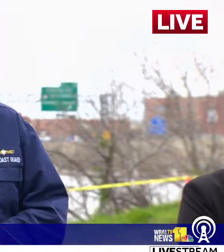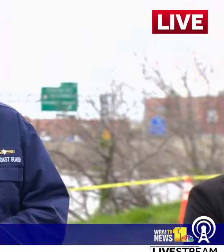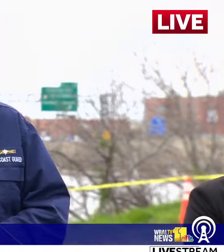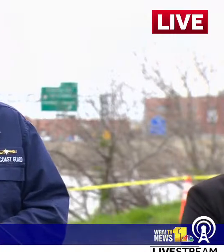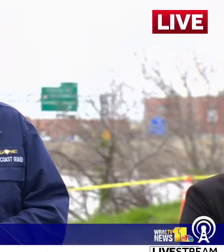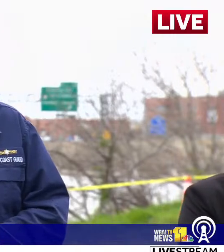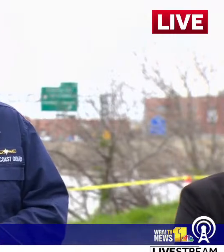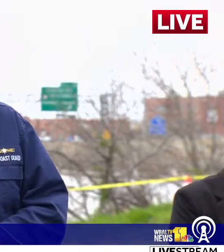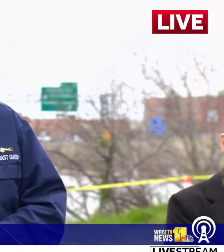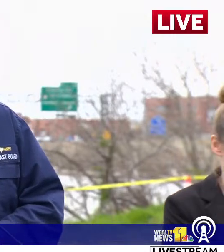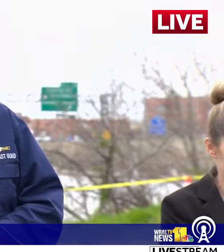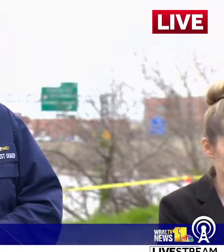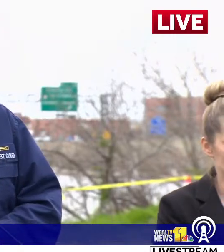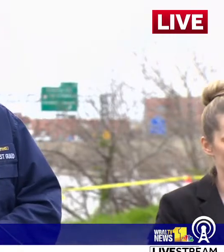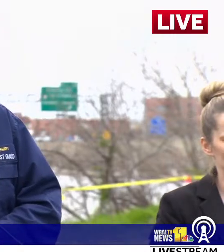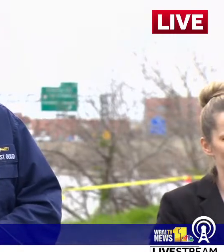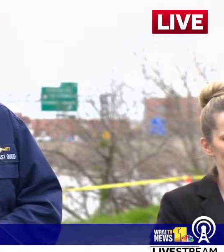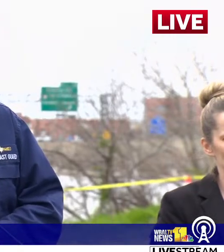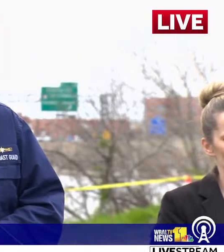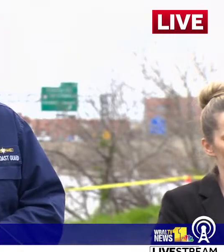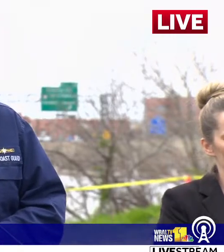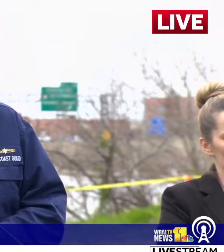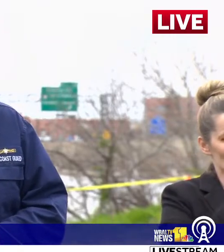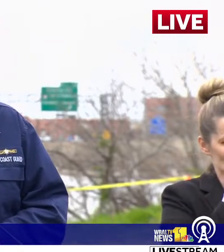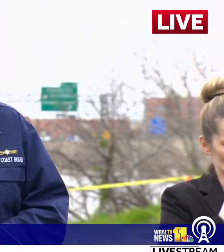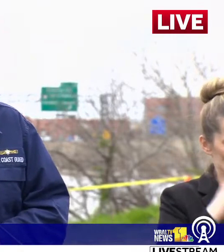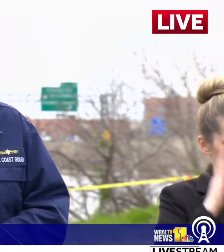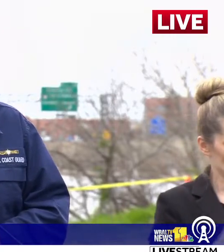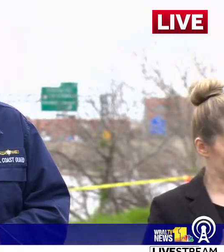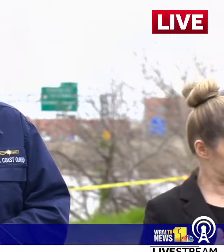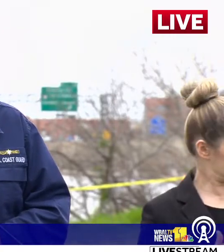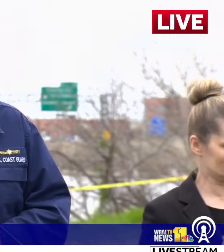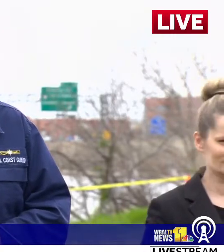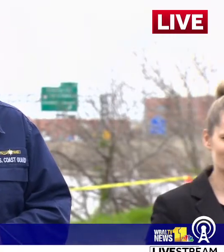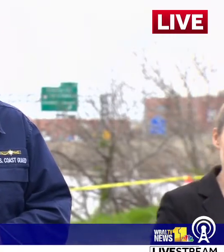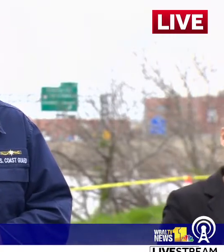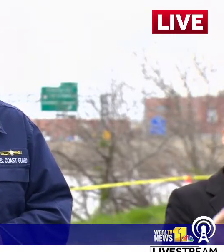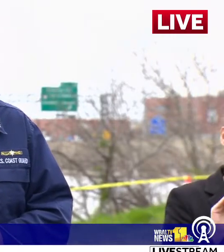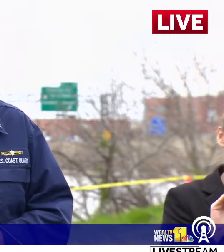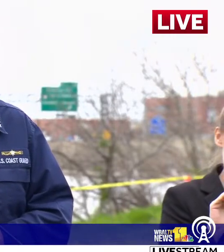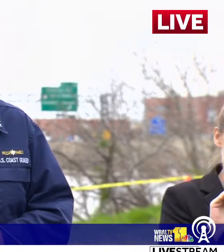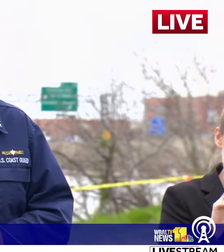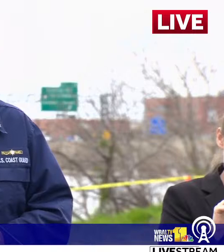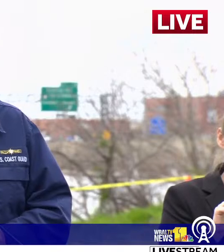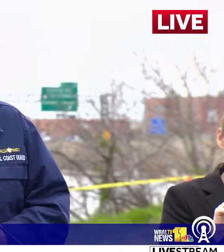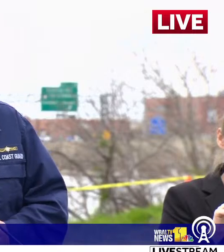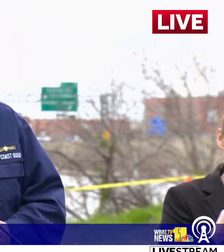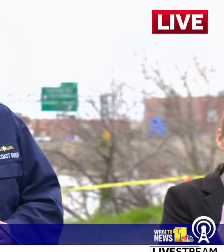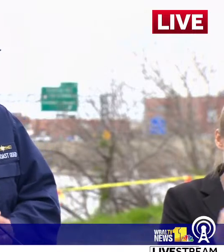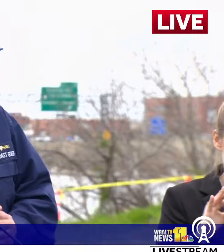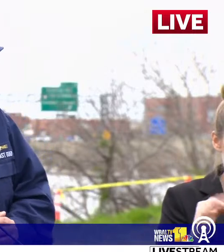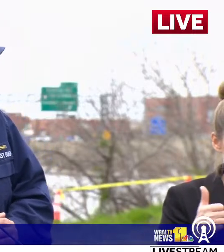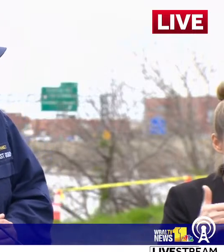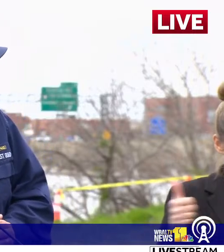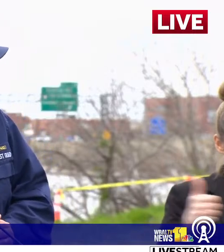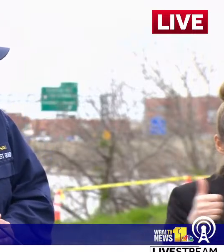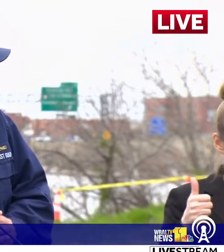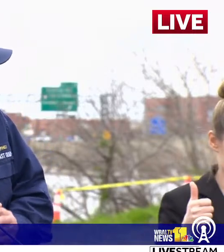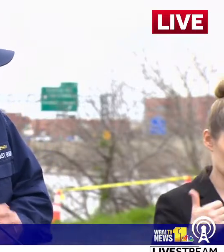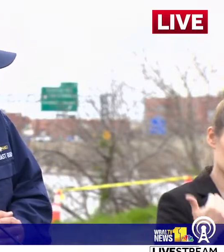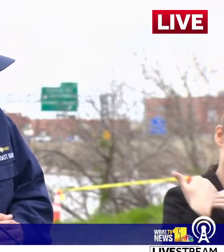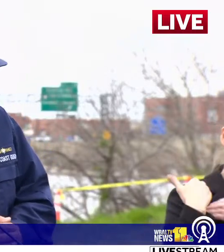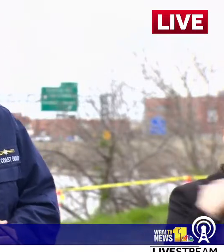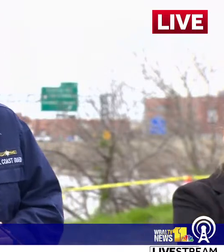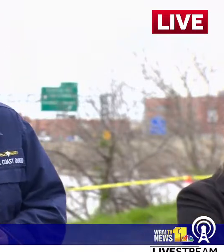later today you'll hear from the Maryland Department of Transportation about that particular lift, because they're really using their expertise